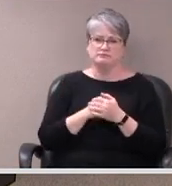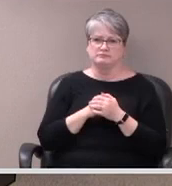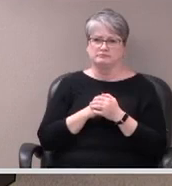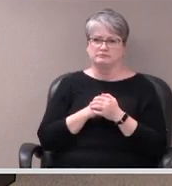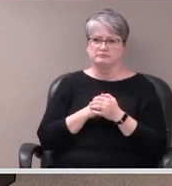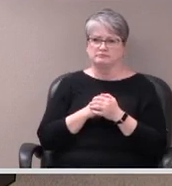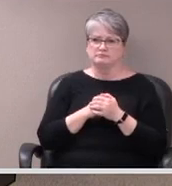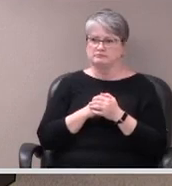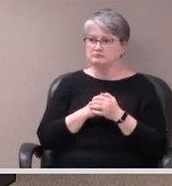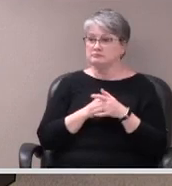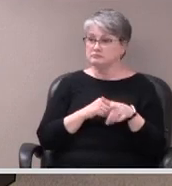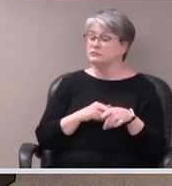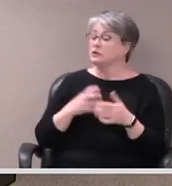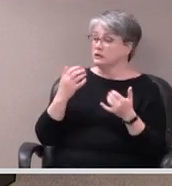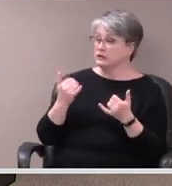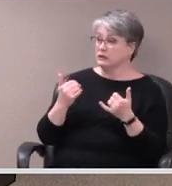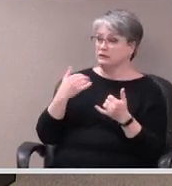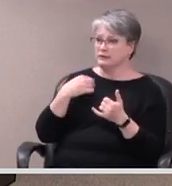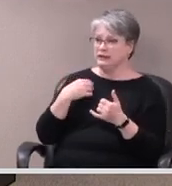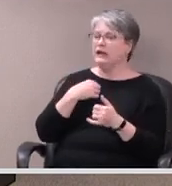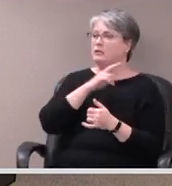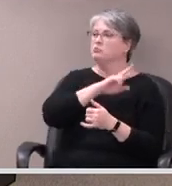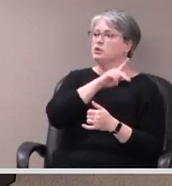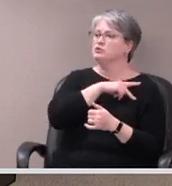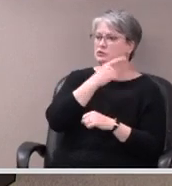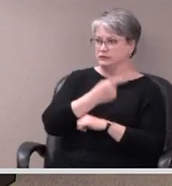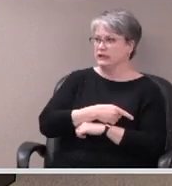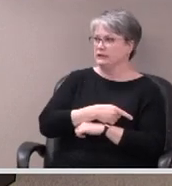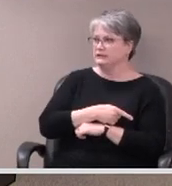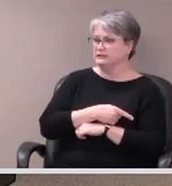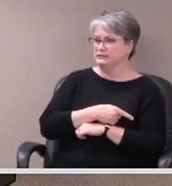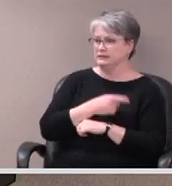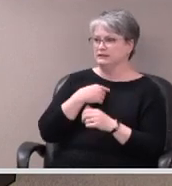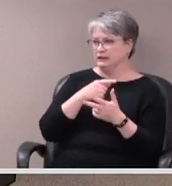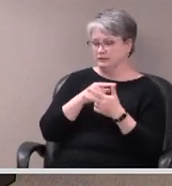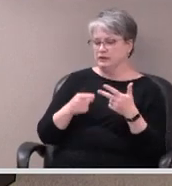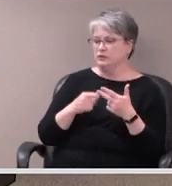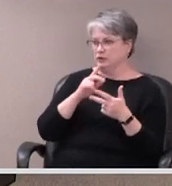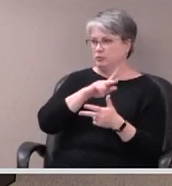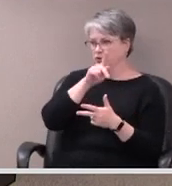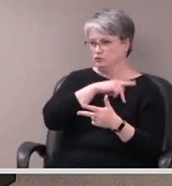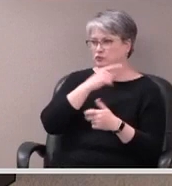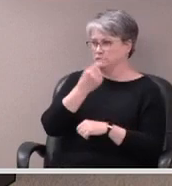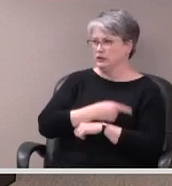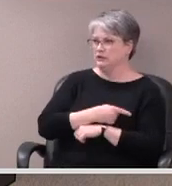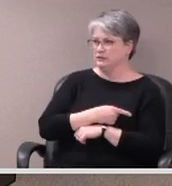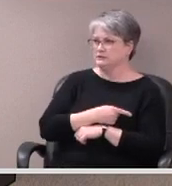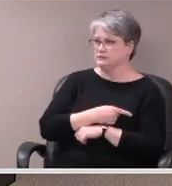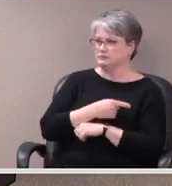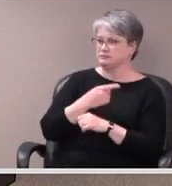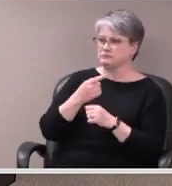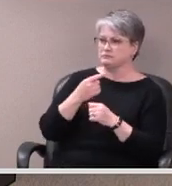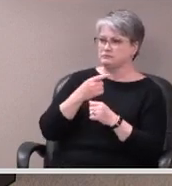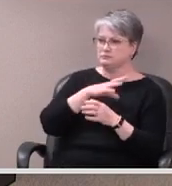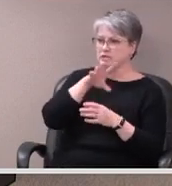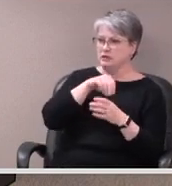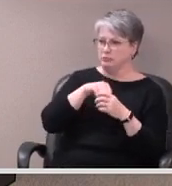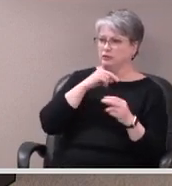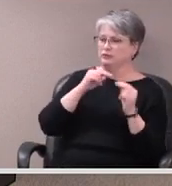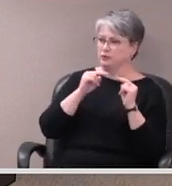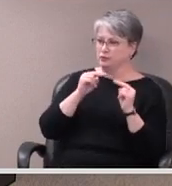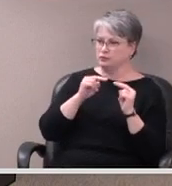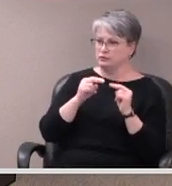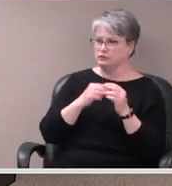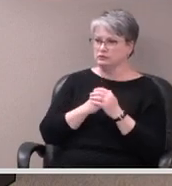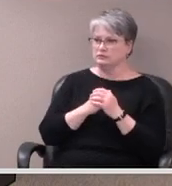They currently do have what are called personal days. So they have three personal days as a part of the negotiations.